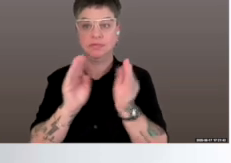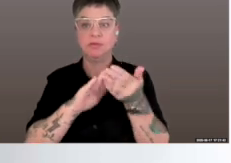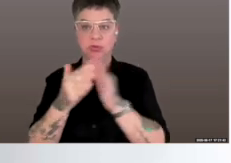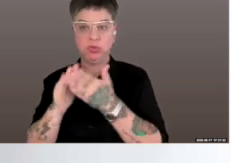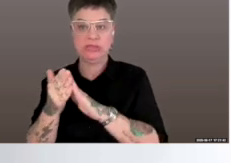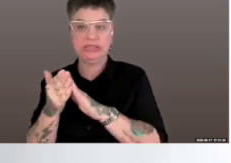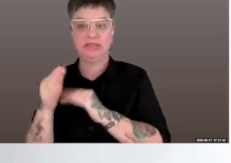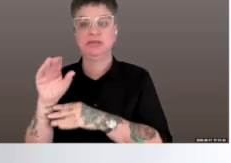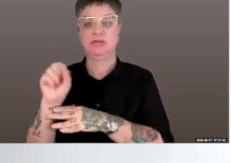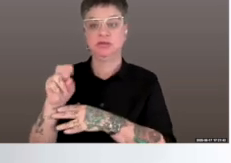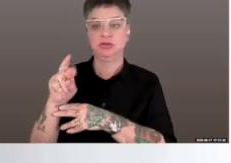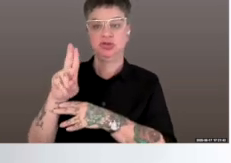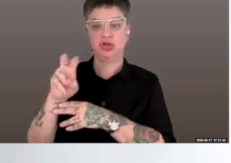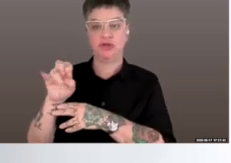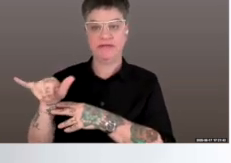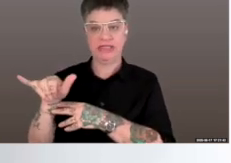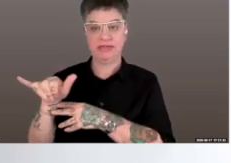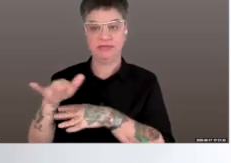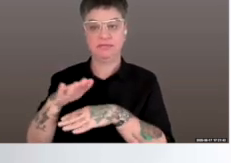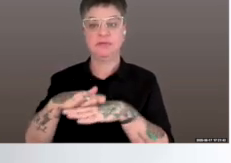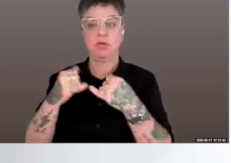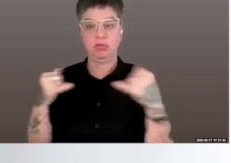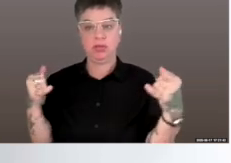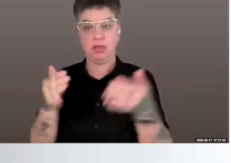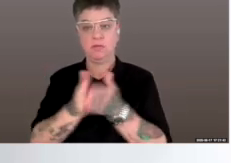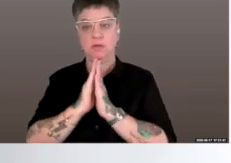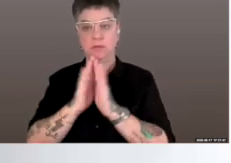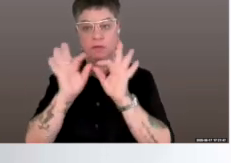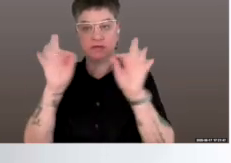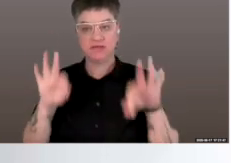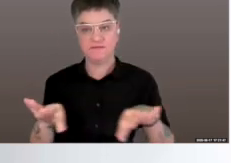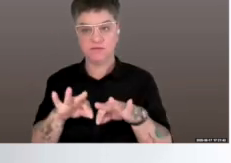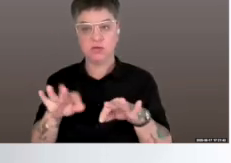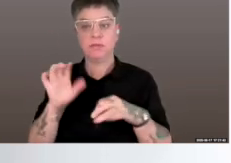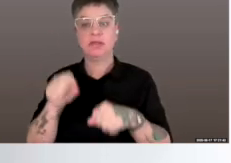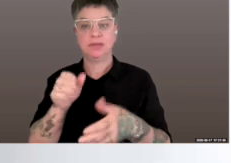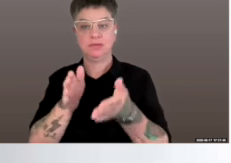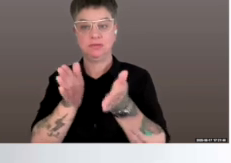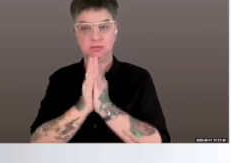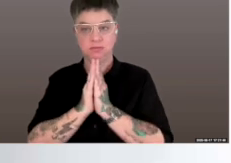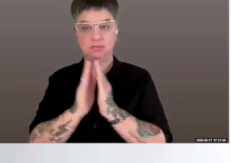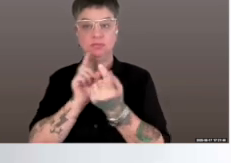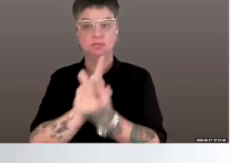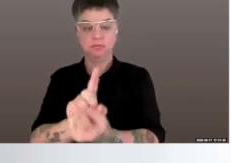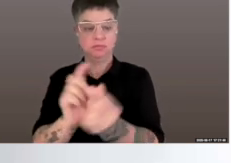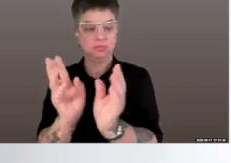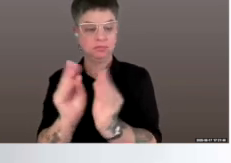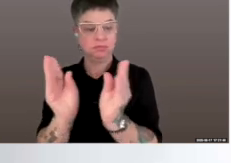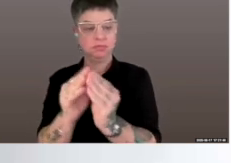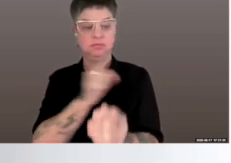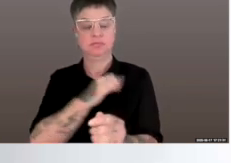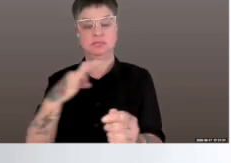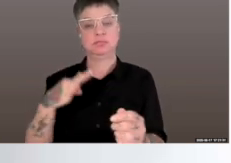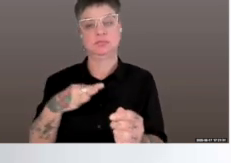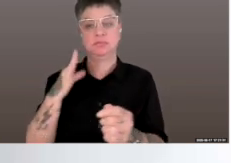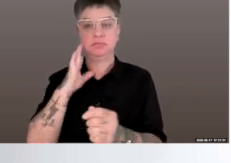CARB to make progress on our institutional goals and help aid Californian communities. Overall, these investments strive to